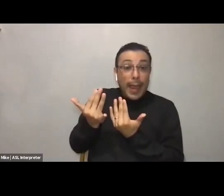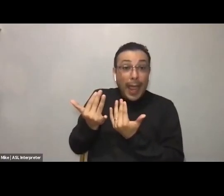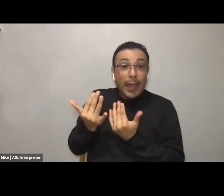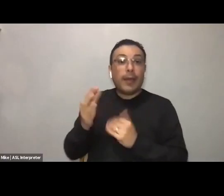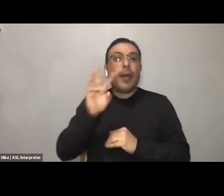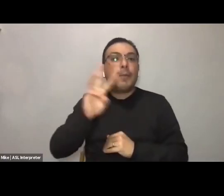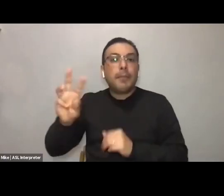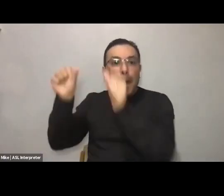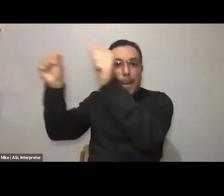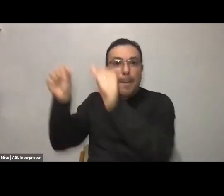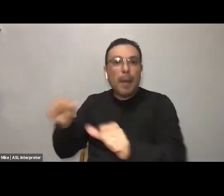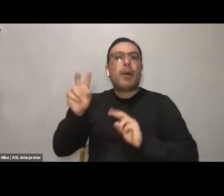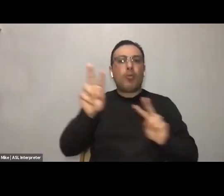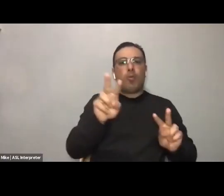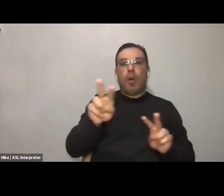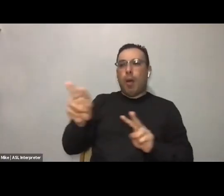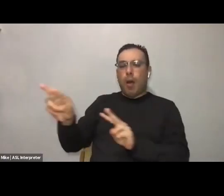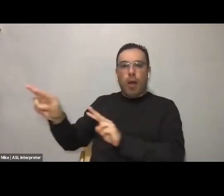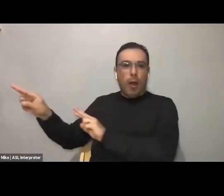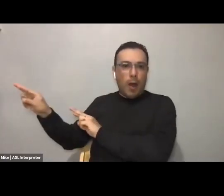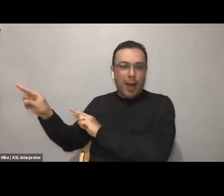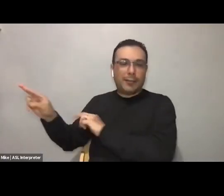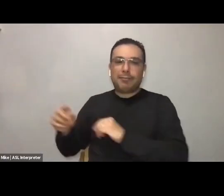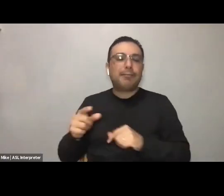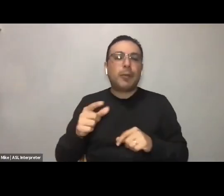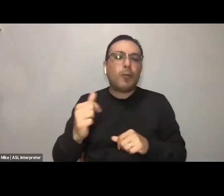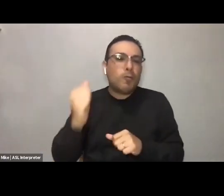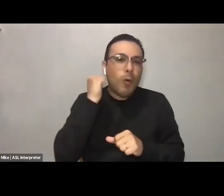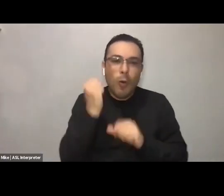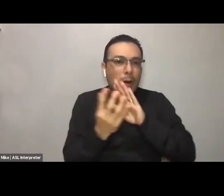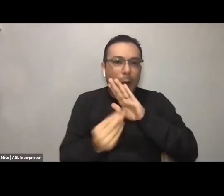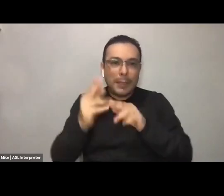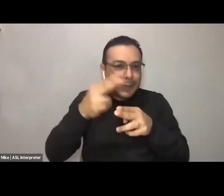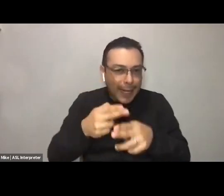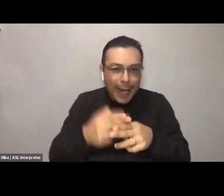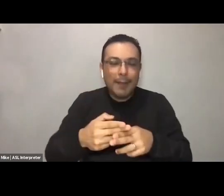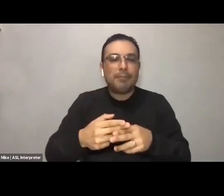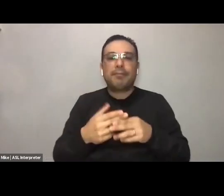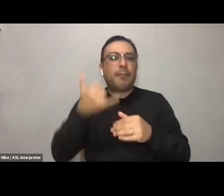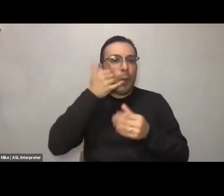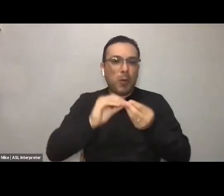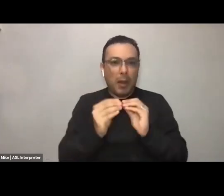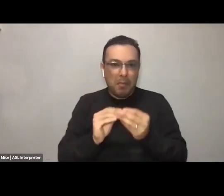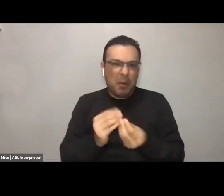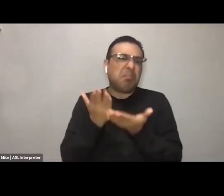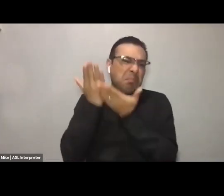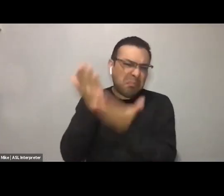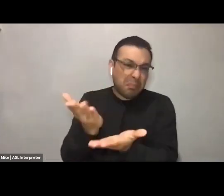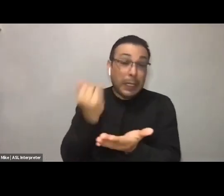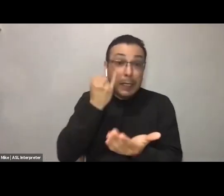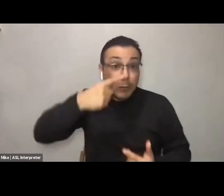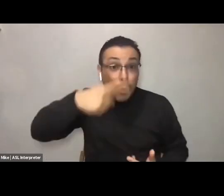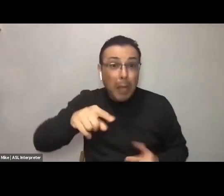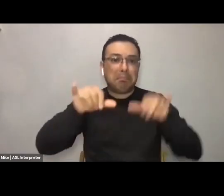intro, this webinar is part of a series of planned discussions intended to help cultural groups connect with